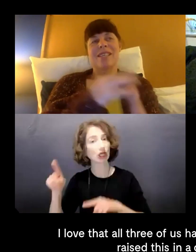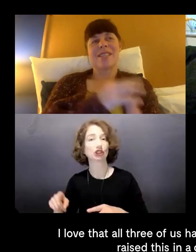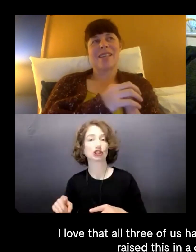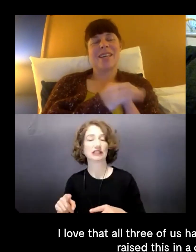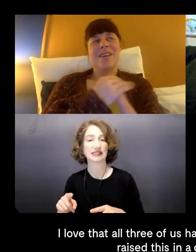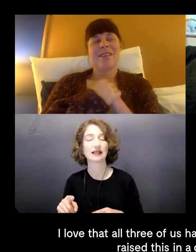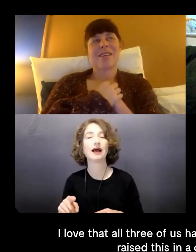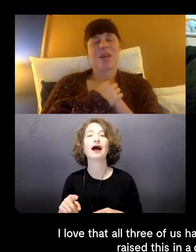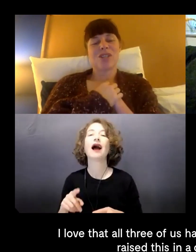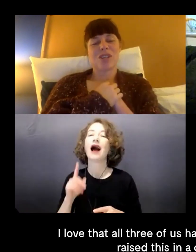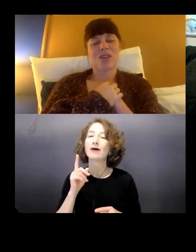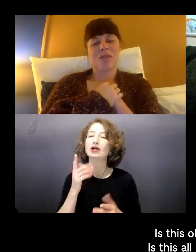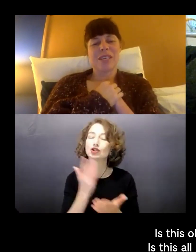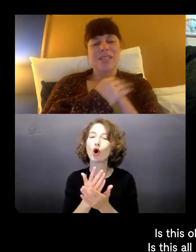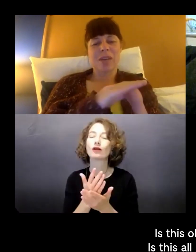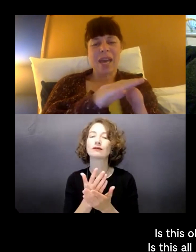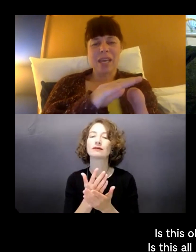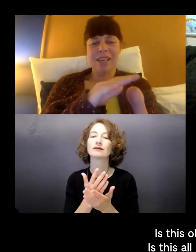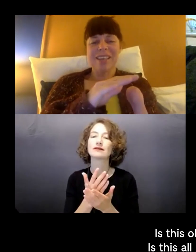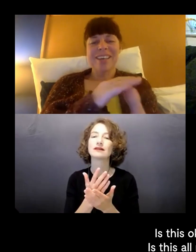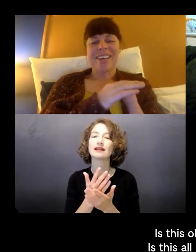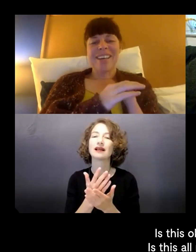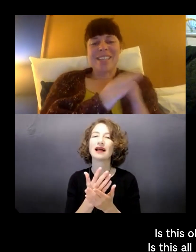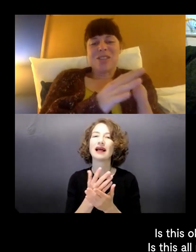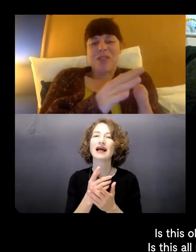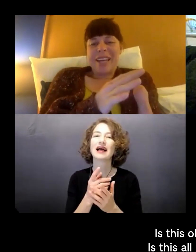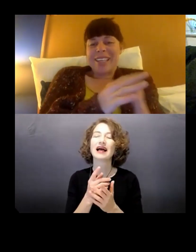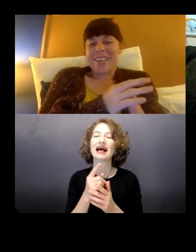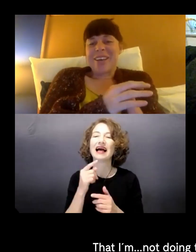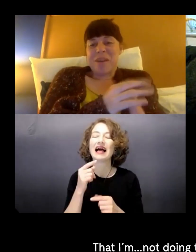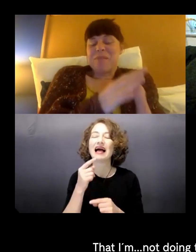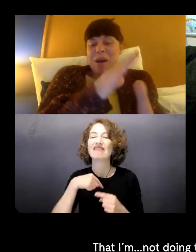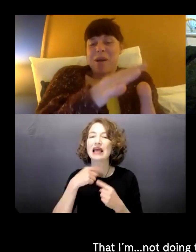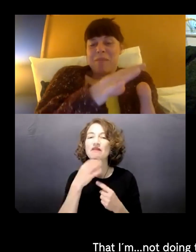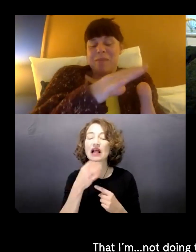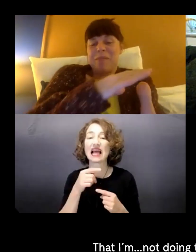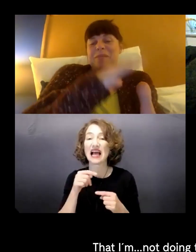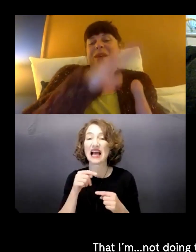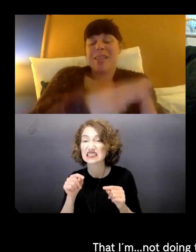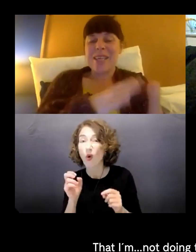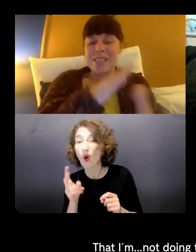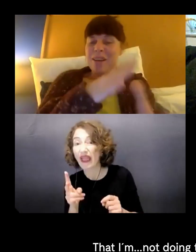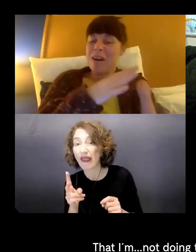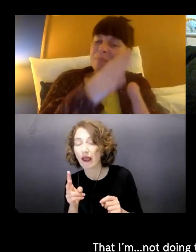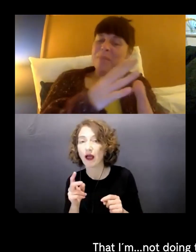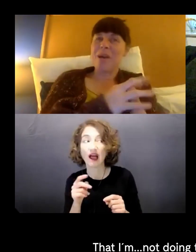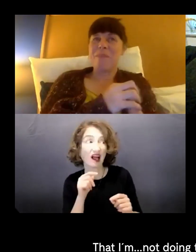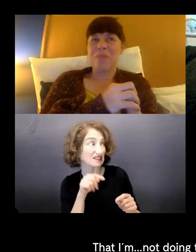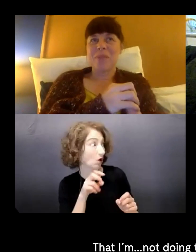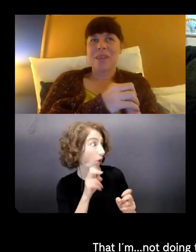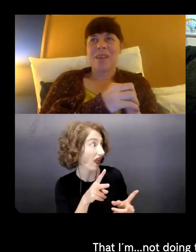raised this inner question of, is this okay? Is this all right that I'm